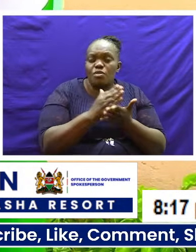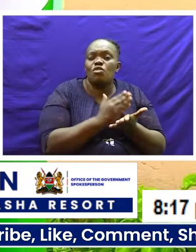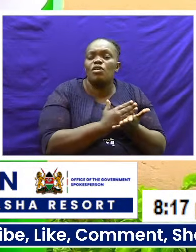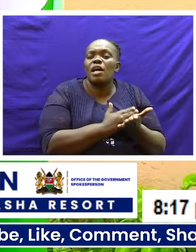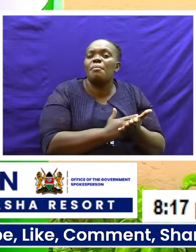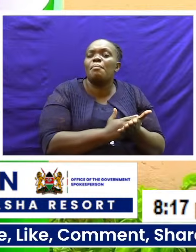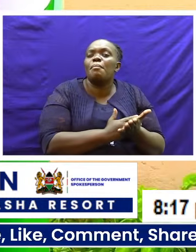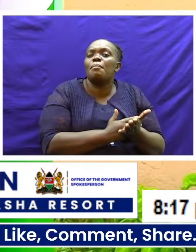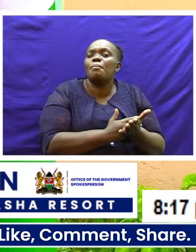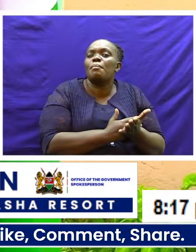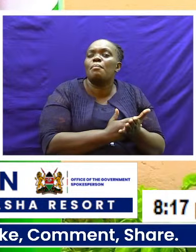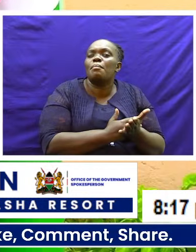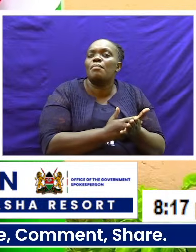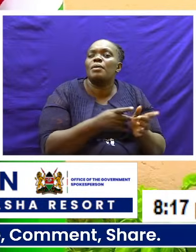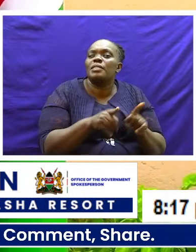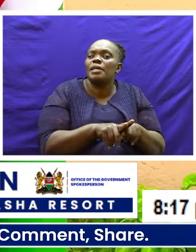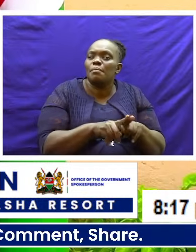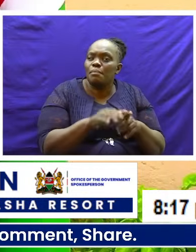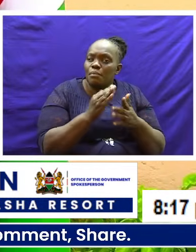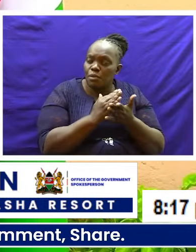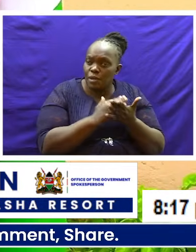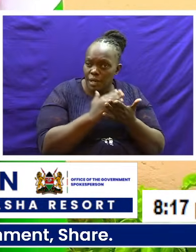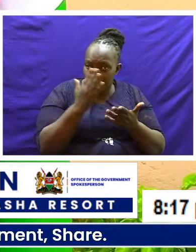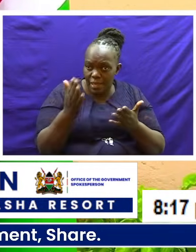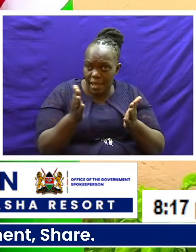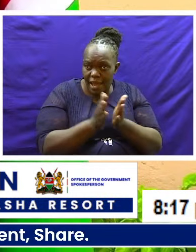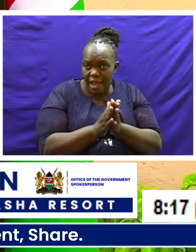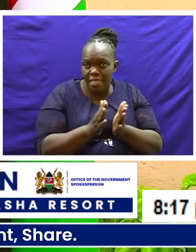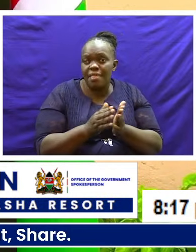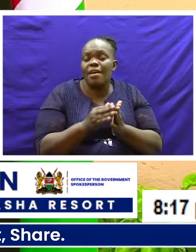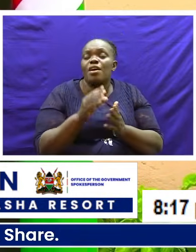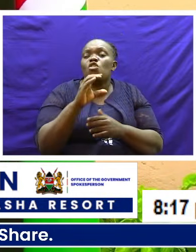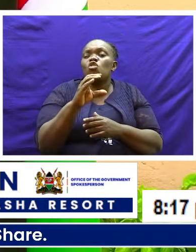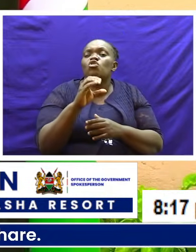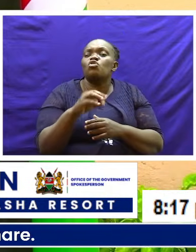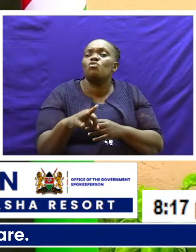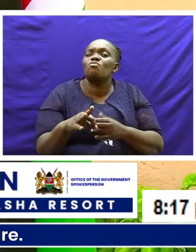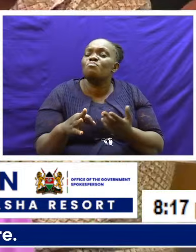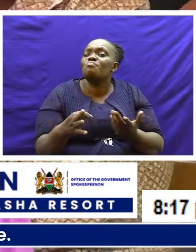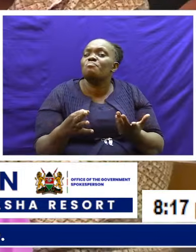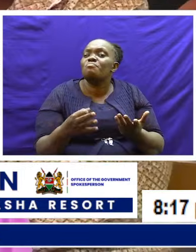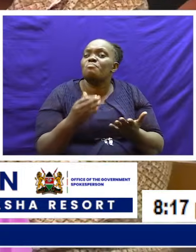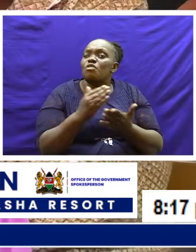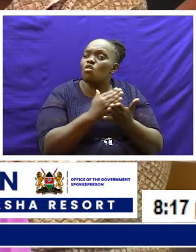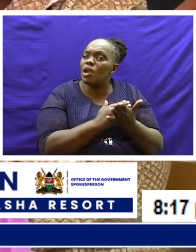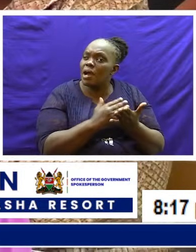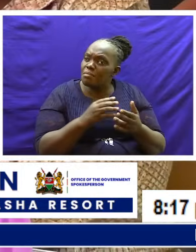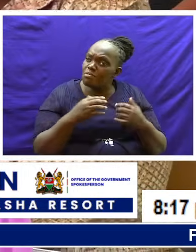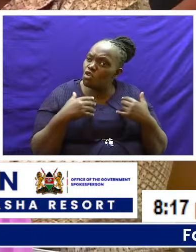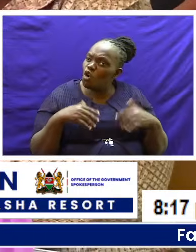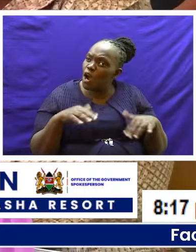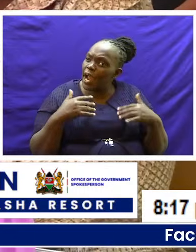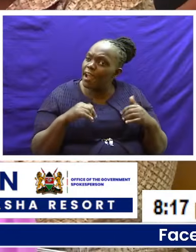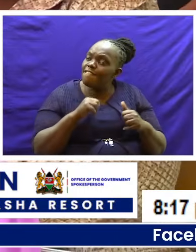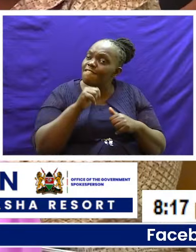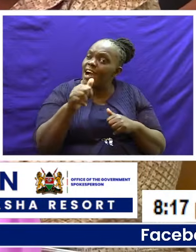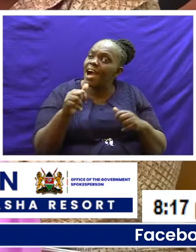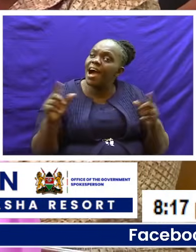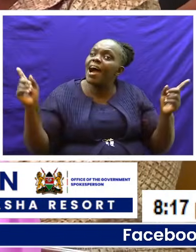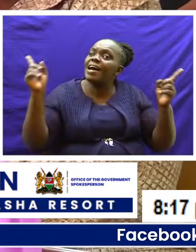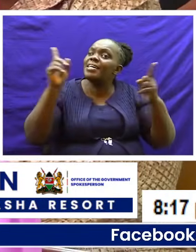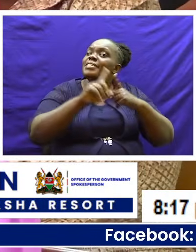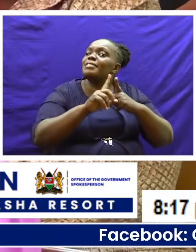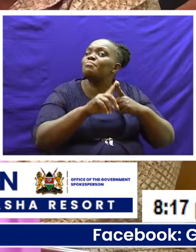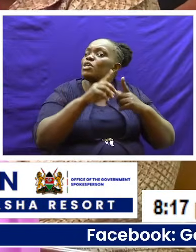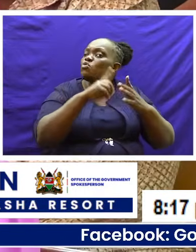programs, available programs, and the cost of the programs. Okay. Yeah. So, so far, what are the key achievements